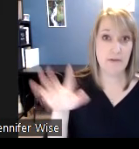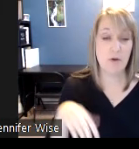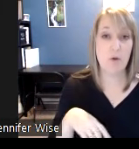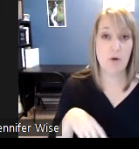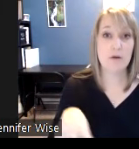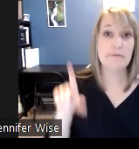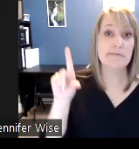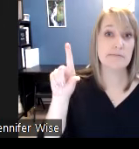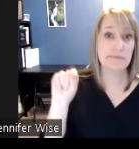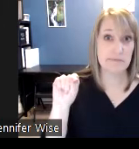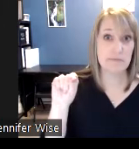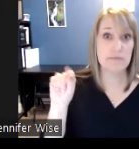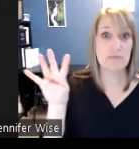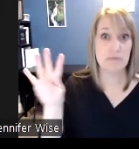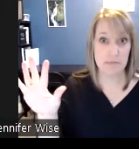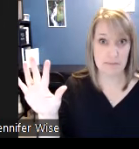2045, or